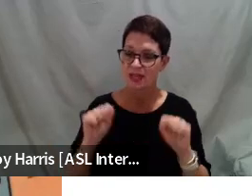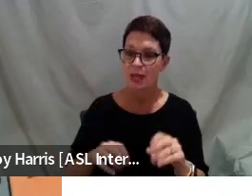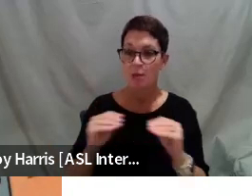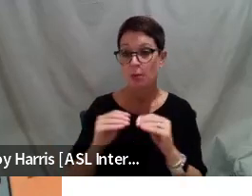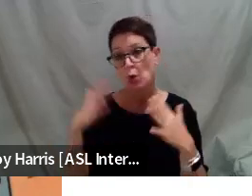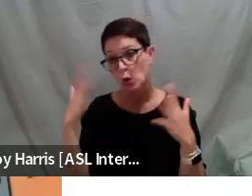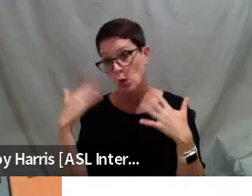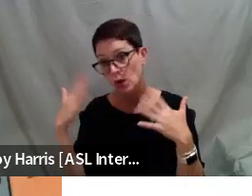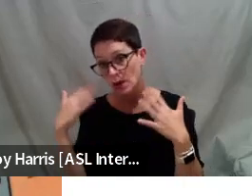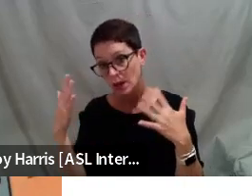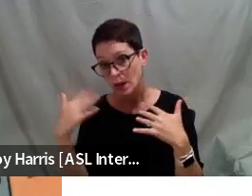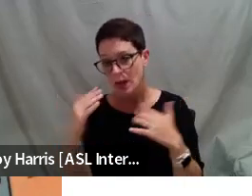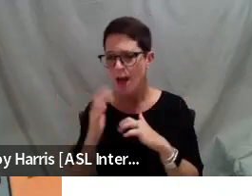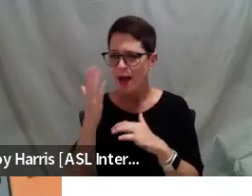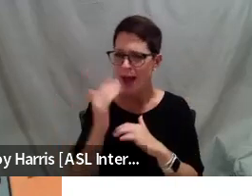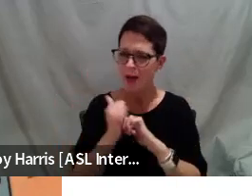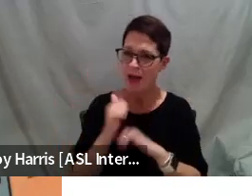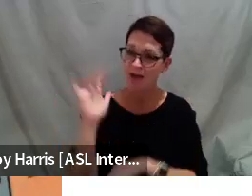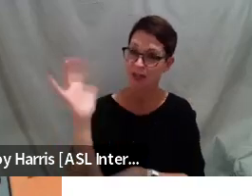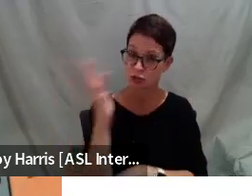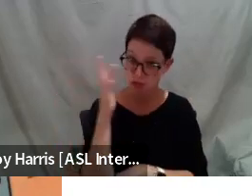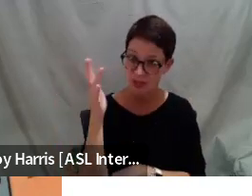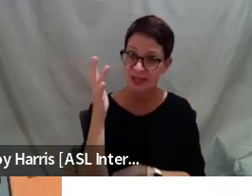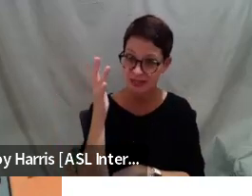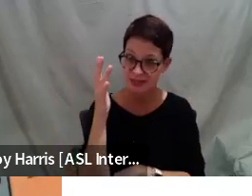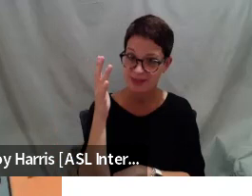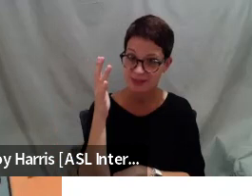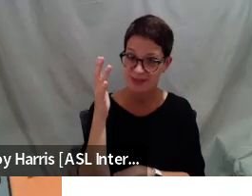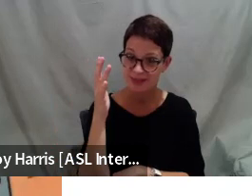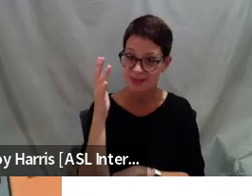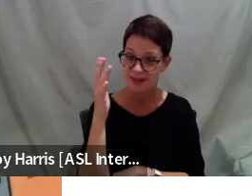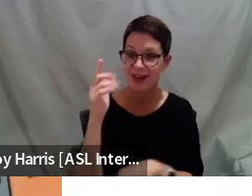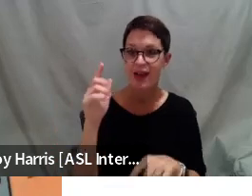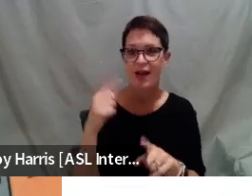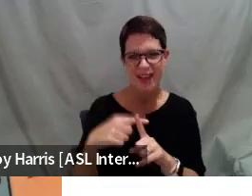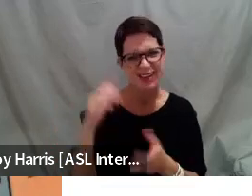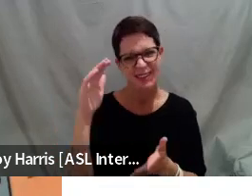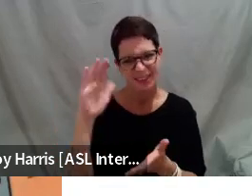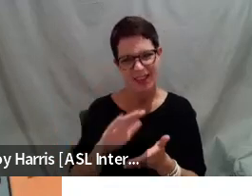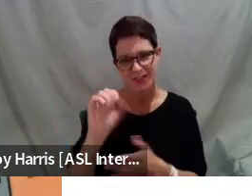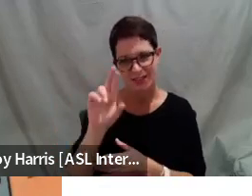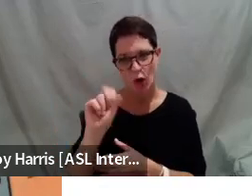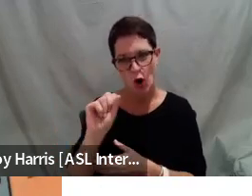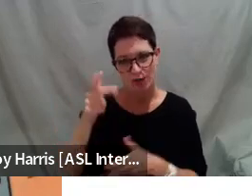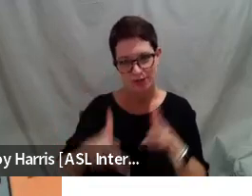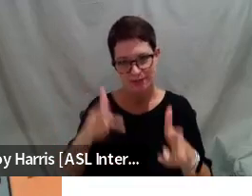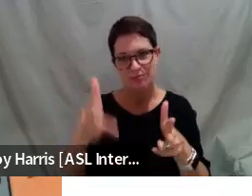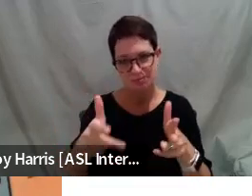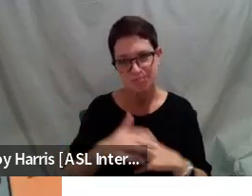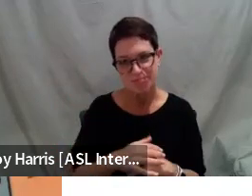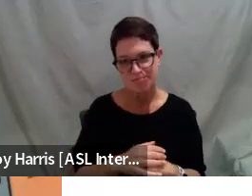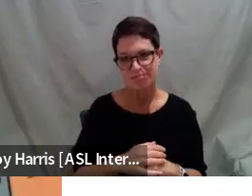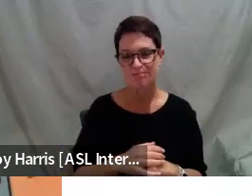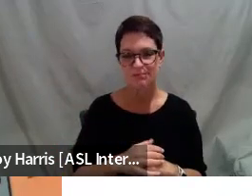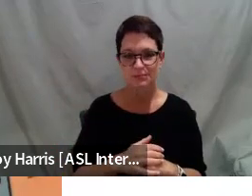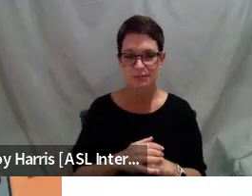cooler just by having trees to cover and less cars. And so it's